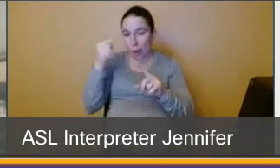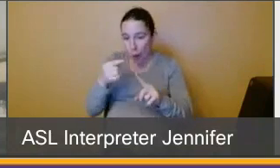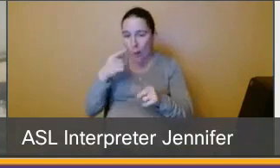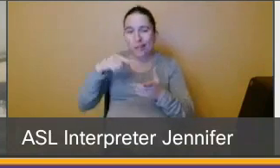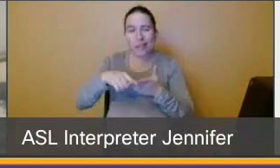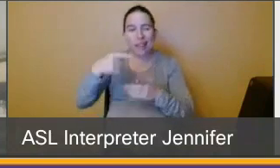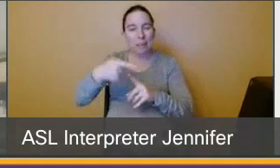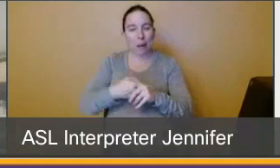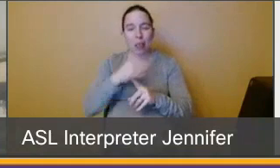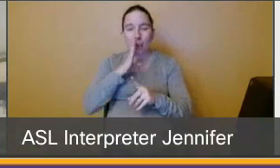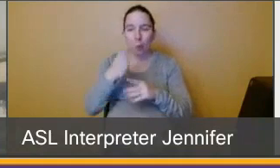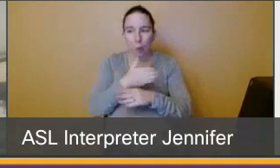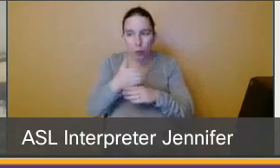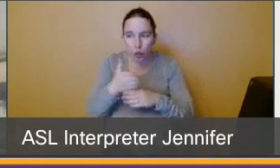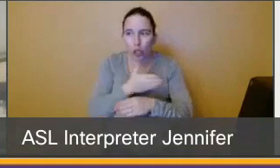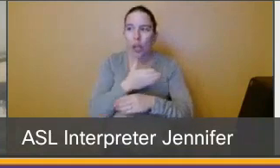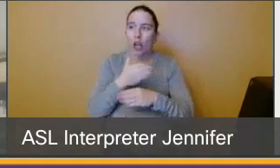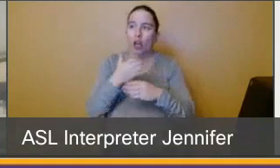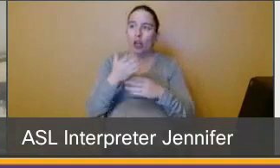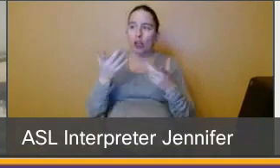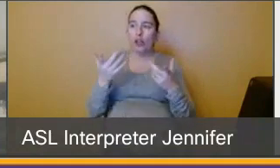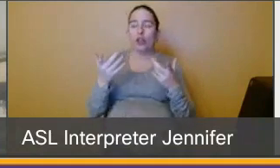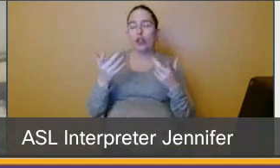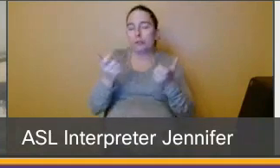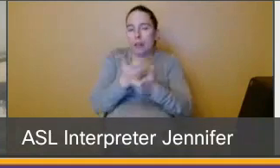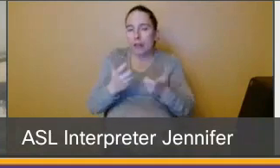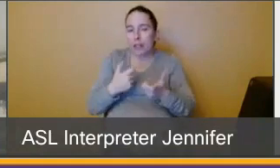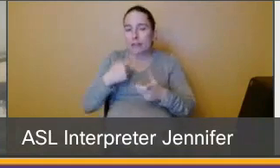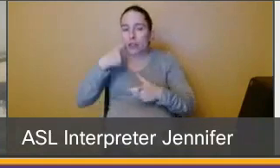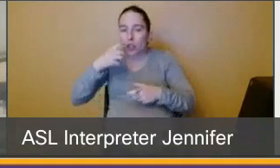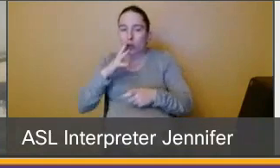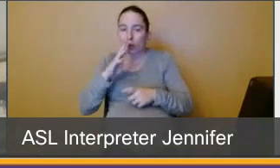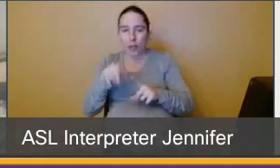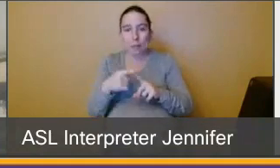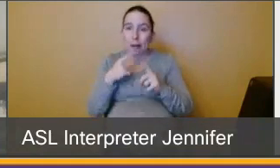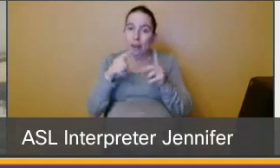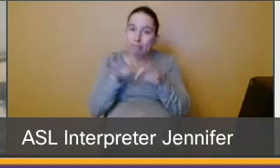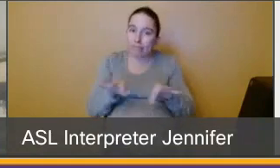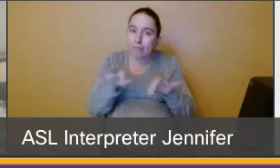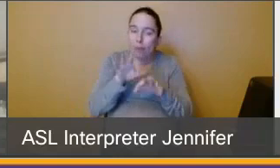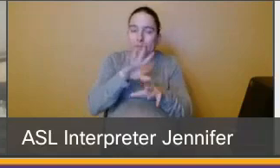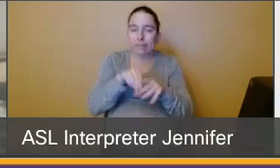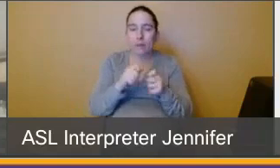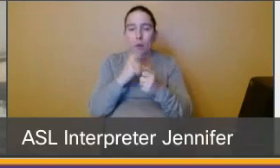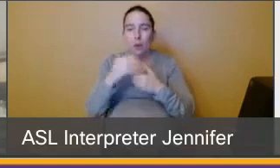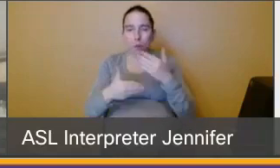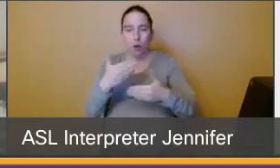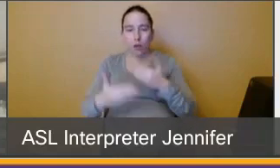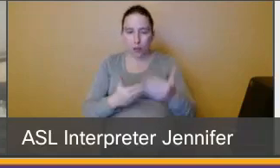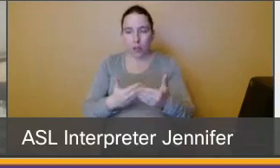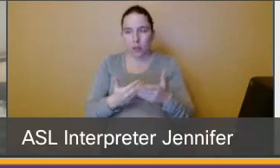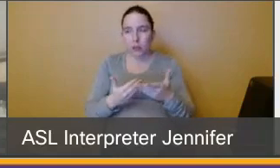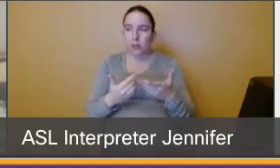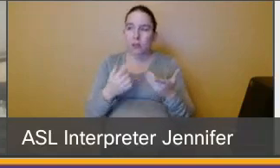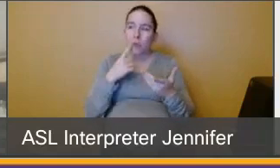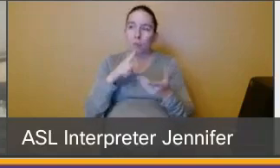share the attestation that we just talked about, critically important part of the process, for review